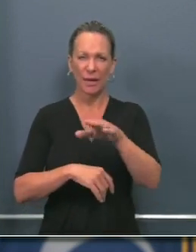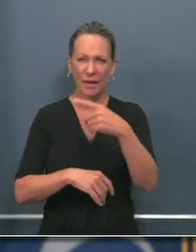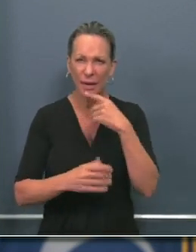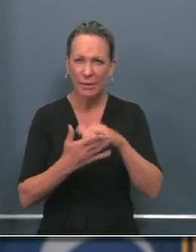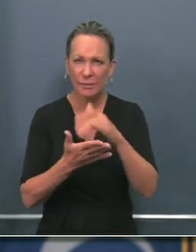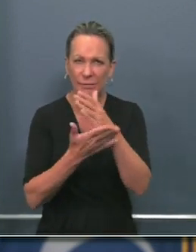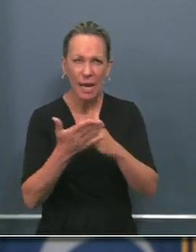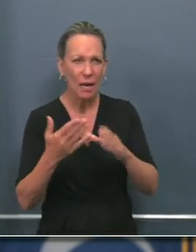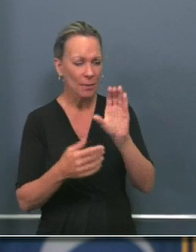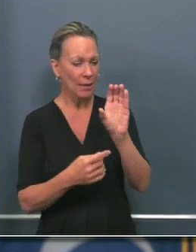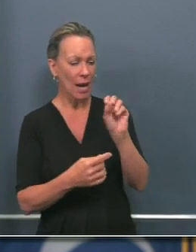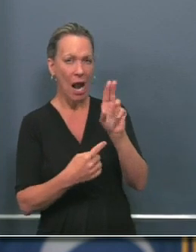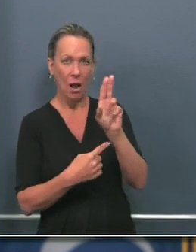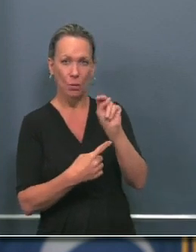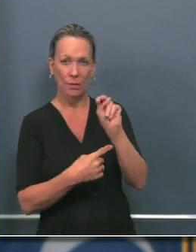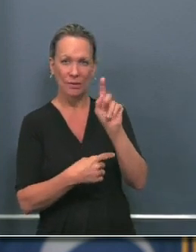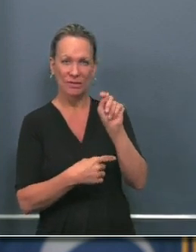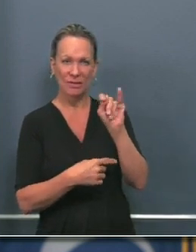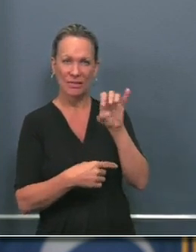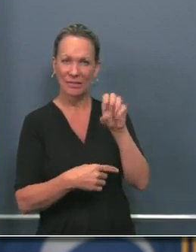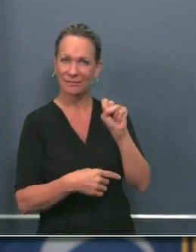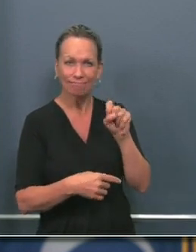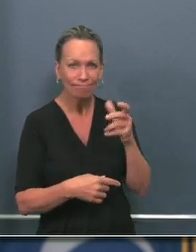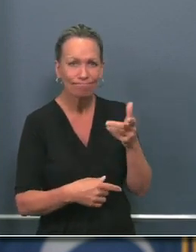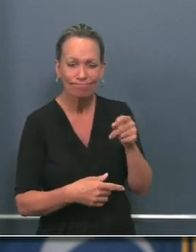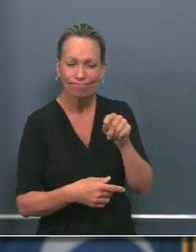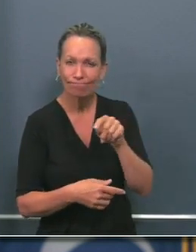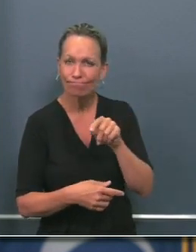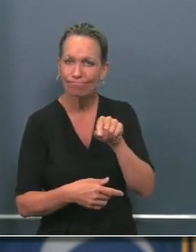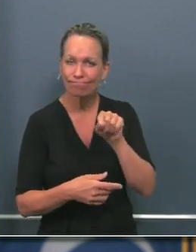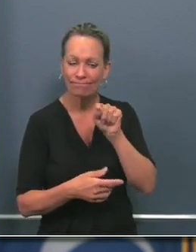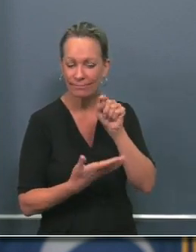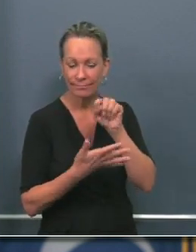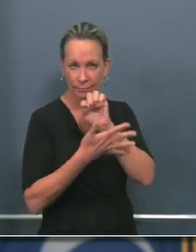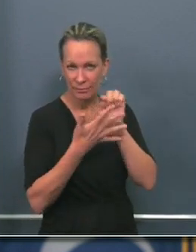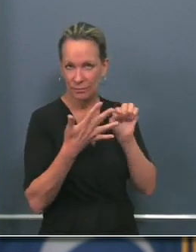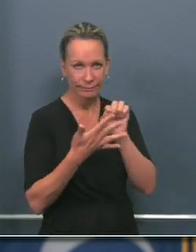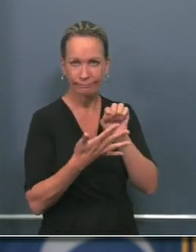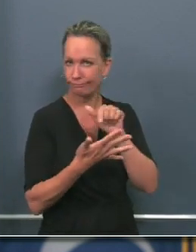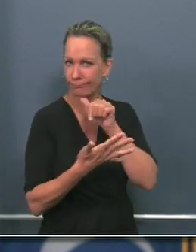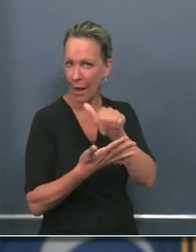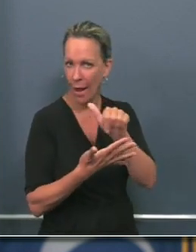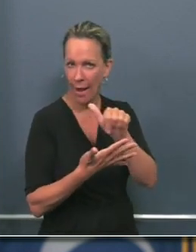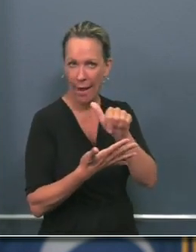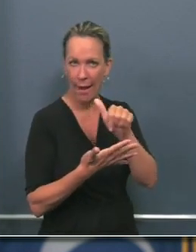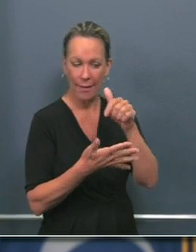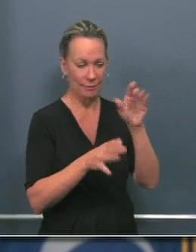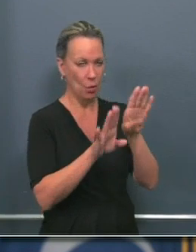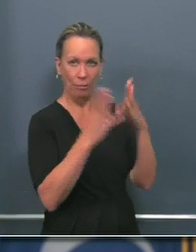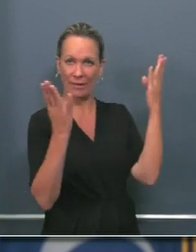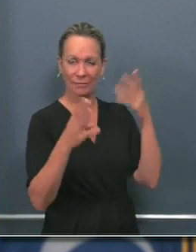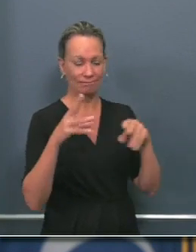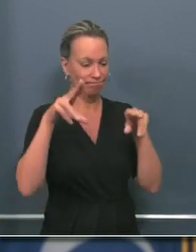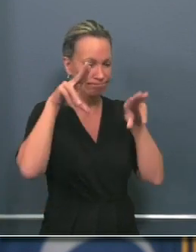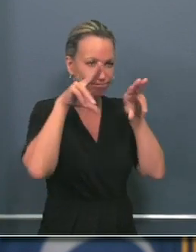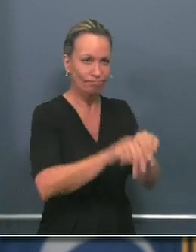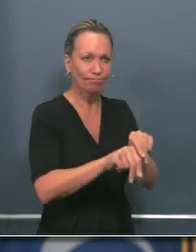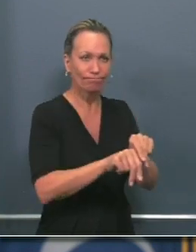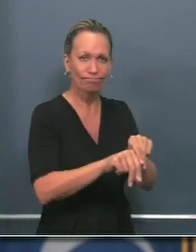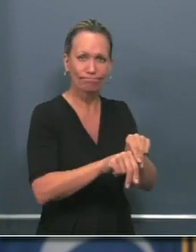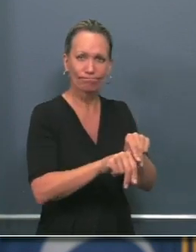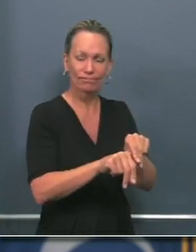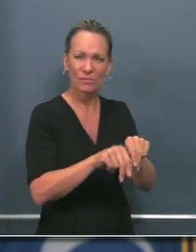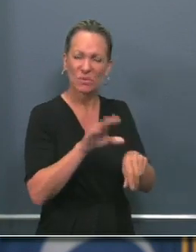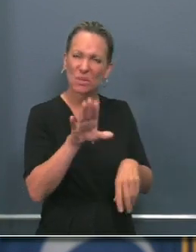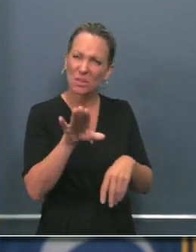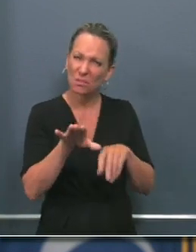that there are part of the counties that are doing much better than other part of the counties, like you referenced the nursing home problem. Would you be open